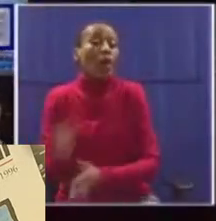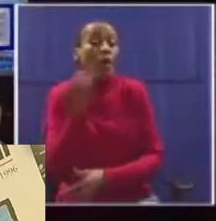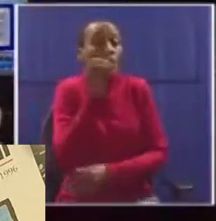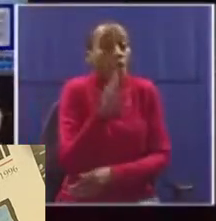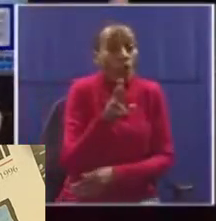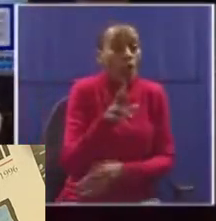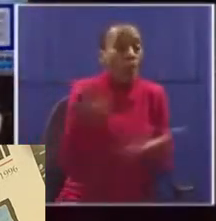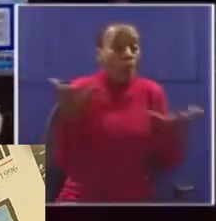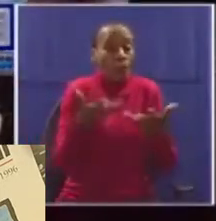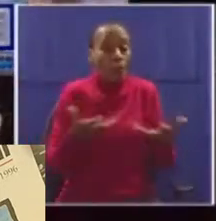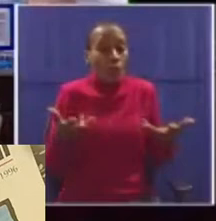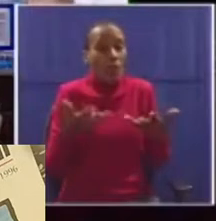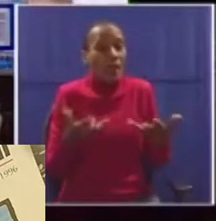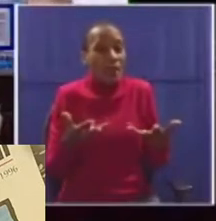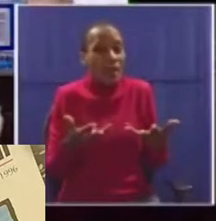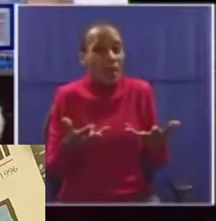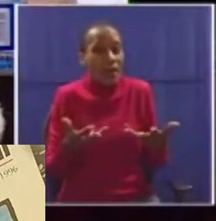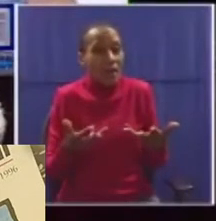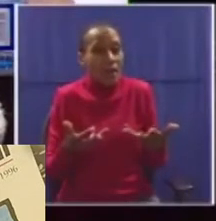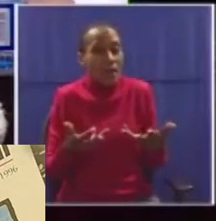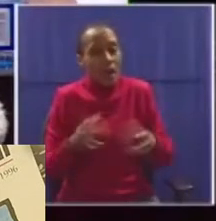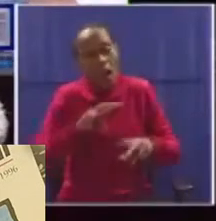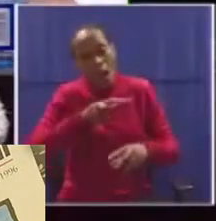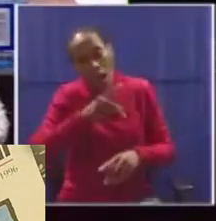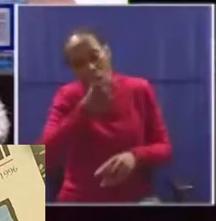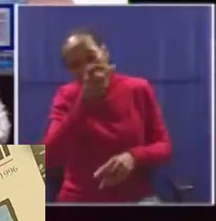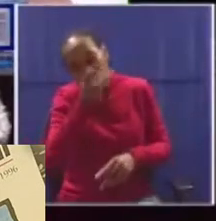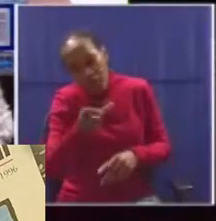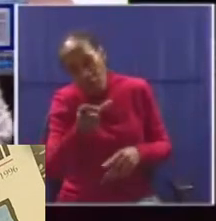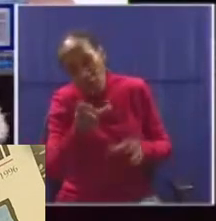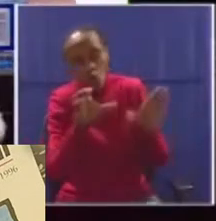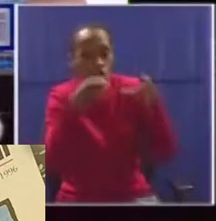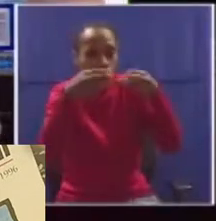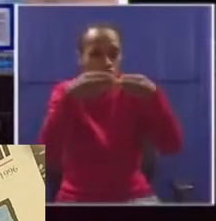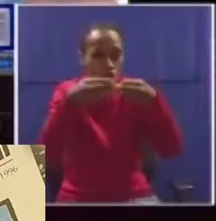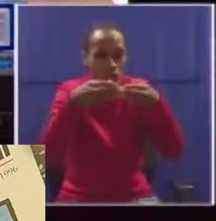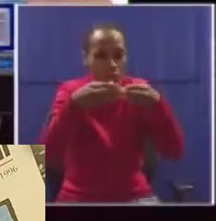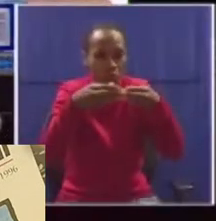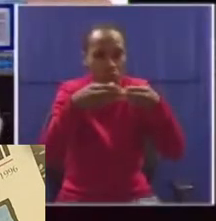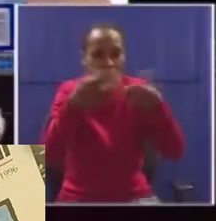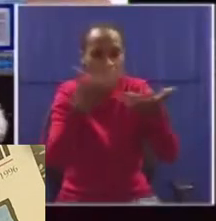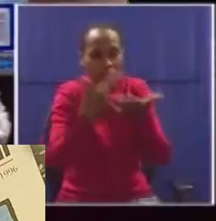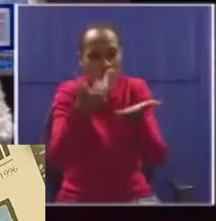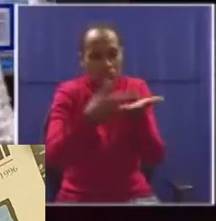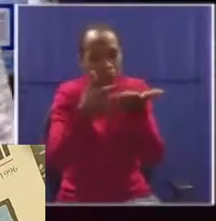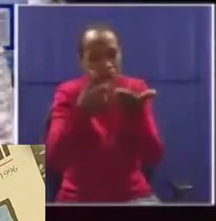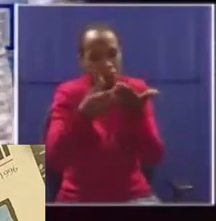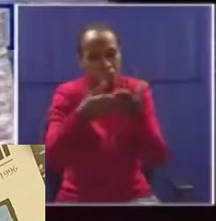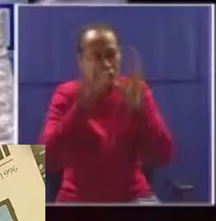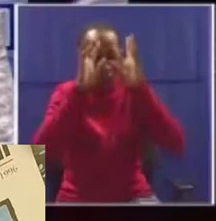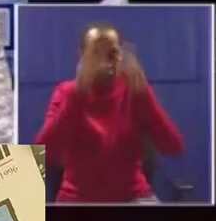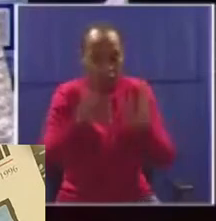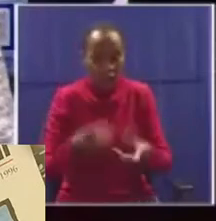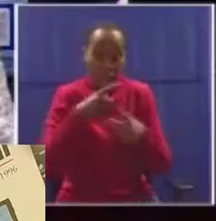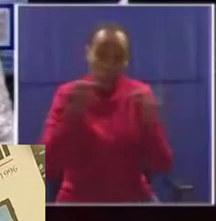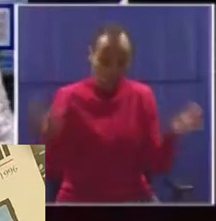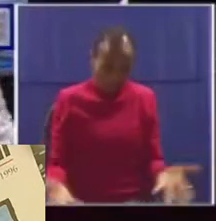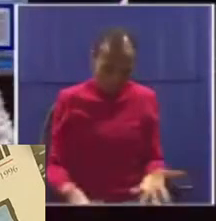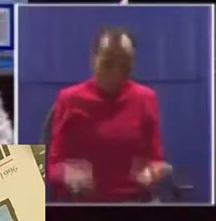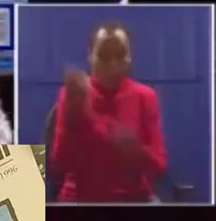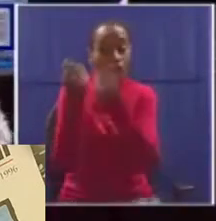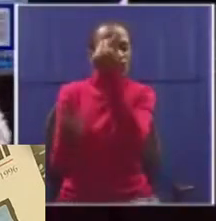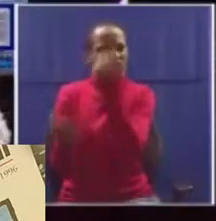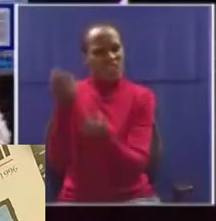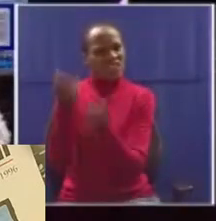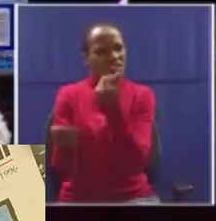appropriate another independent and impartial tribunal or forum when we speak of Justice